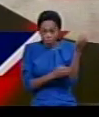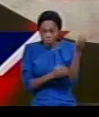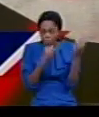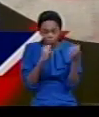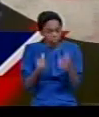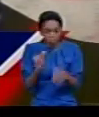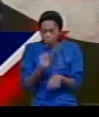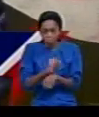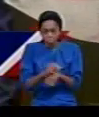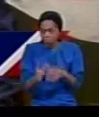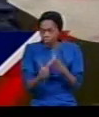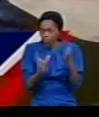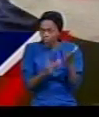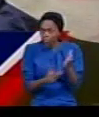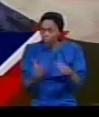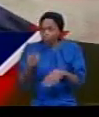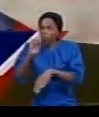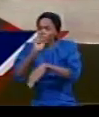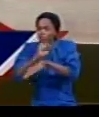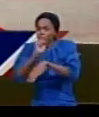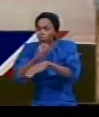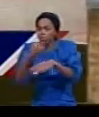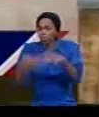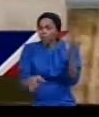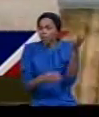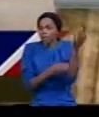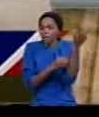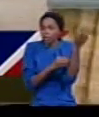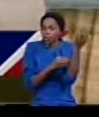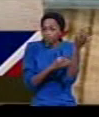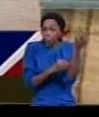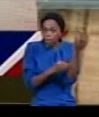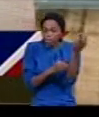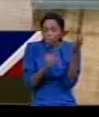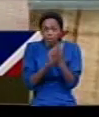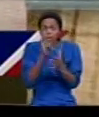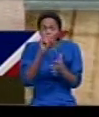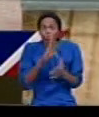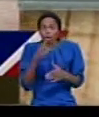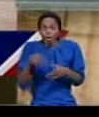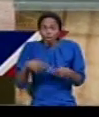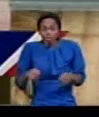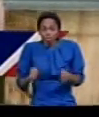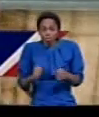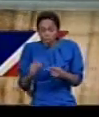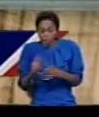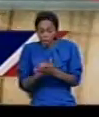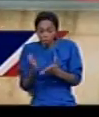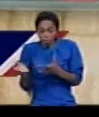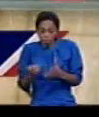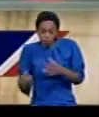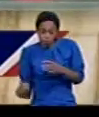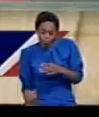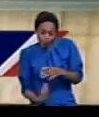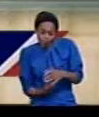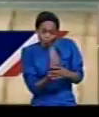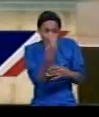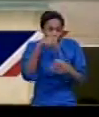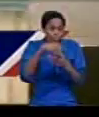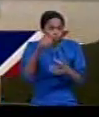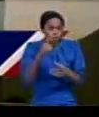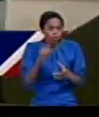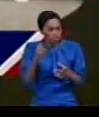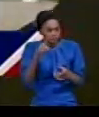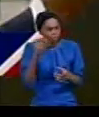law, the works of the flesh that will still try to rear up its ugly head, you understand? You will not